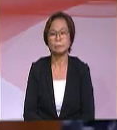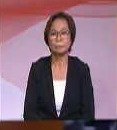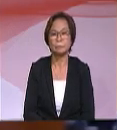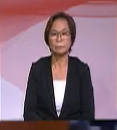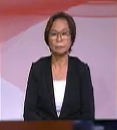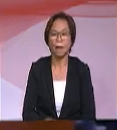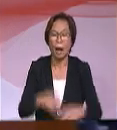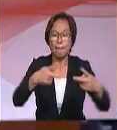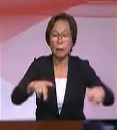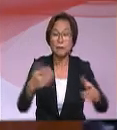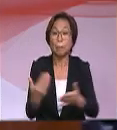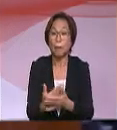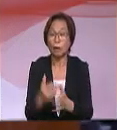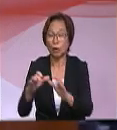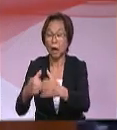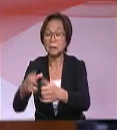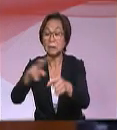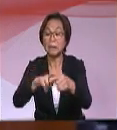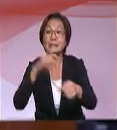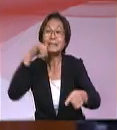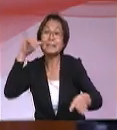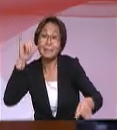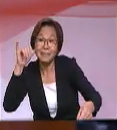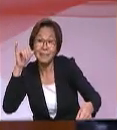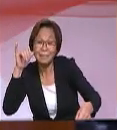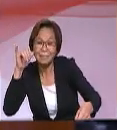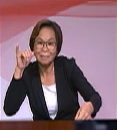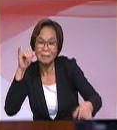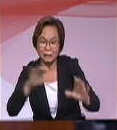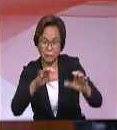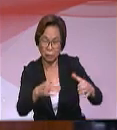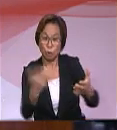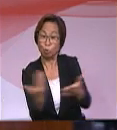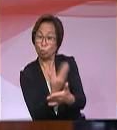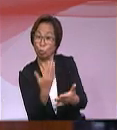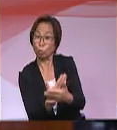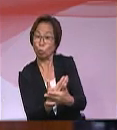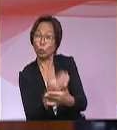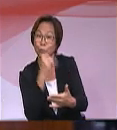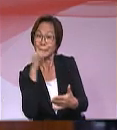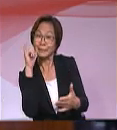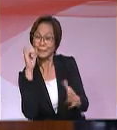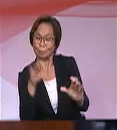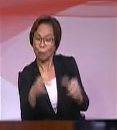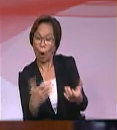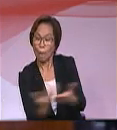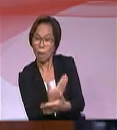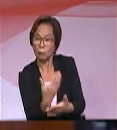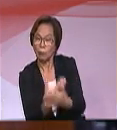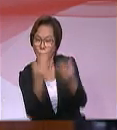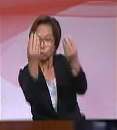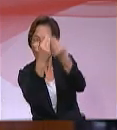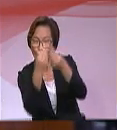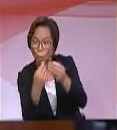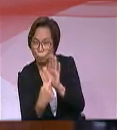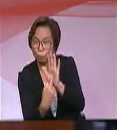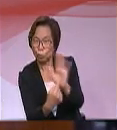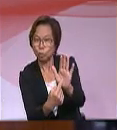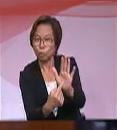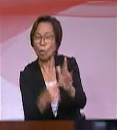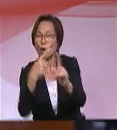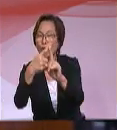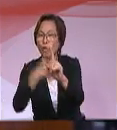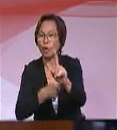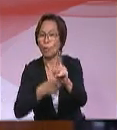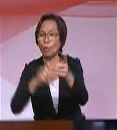Yeah, the pasar baru cluster in Klang yesterday was classified as a new cluster. The statistics show that the cluster originated